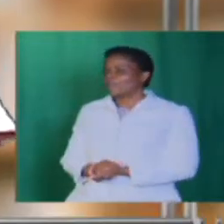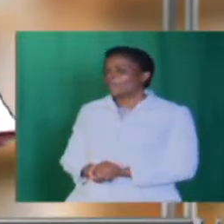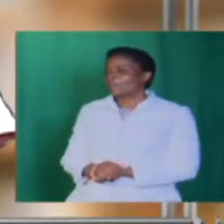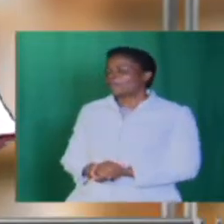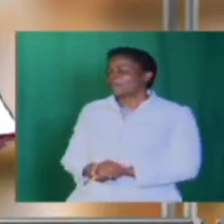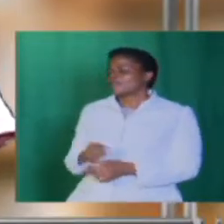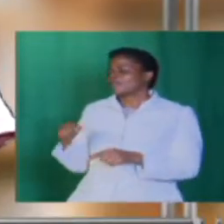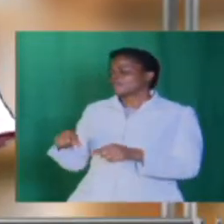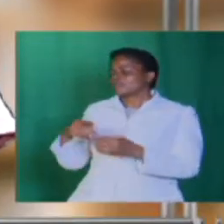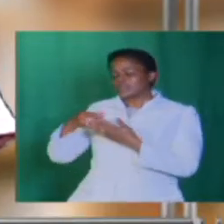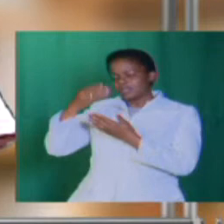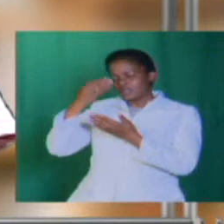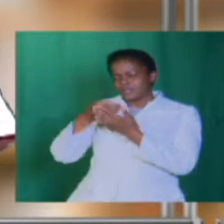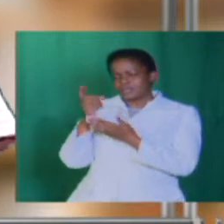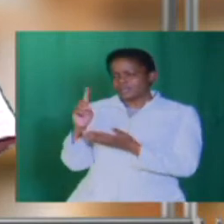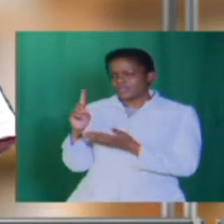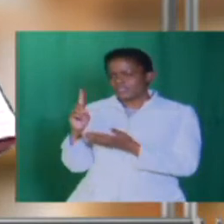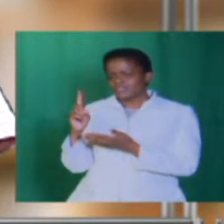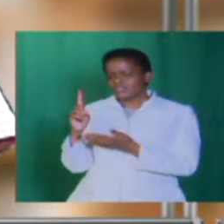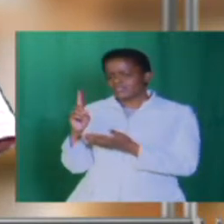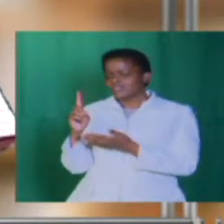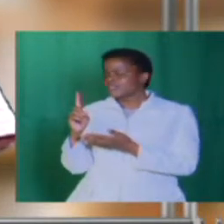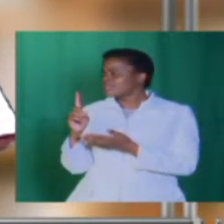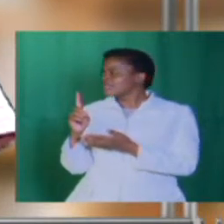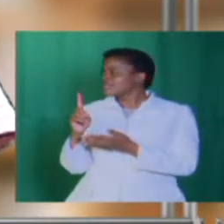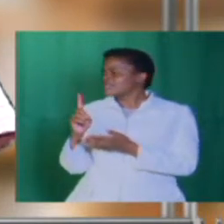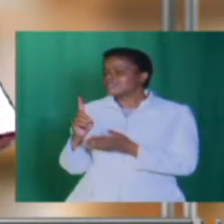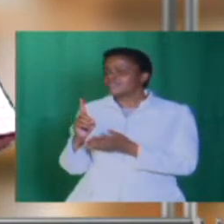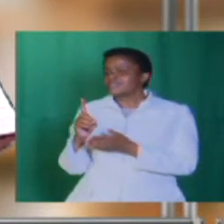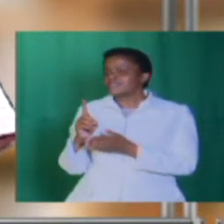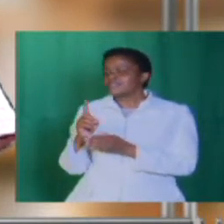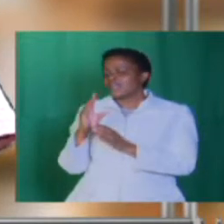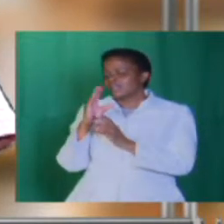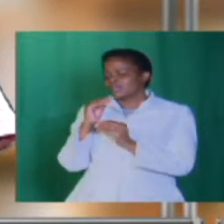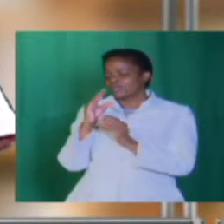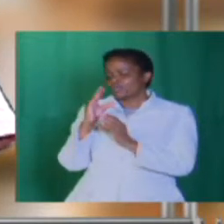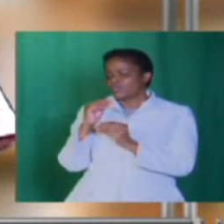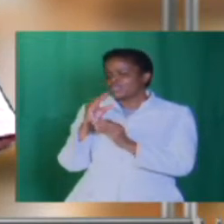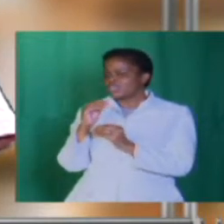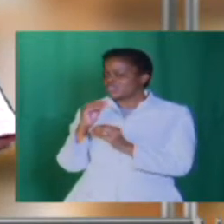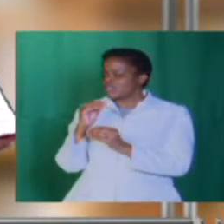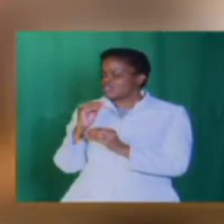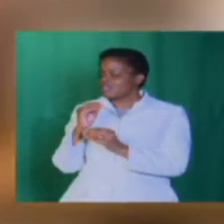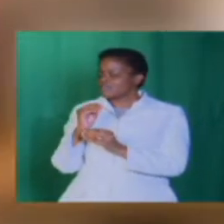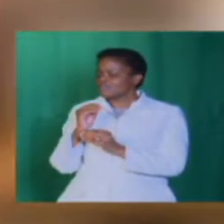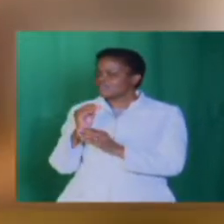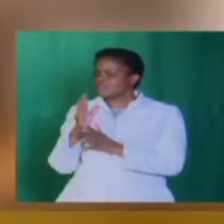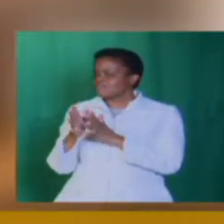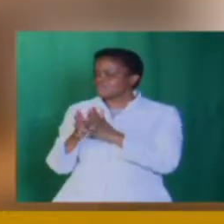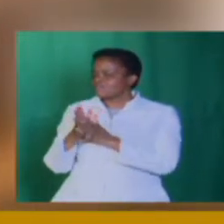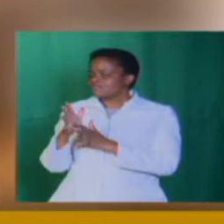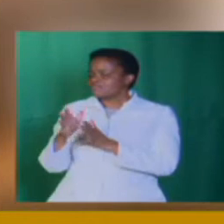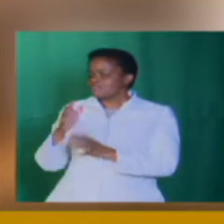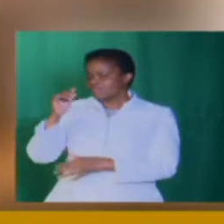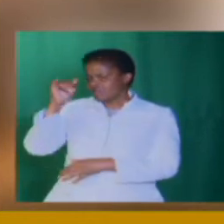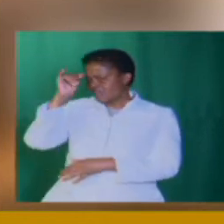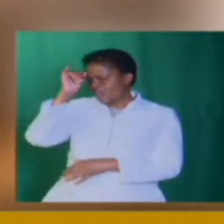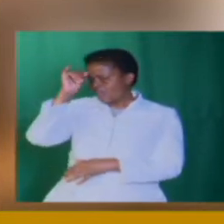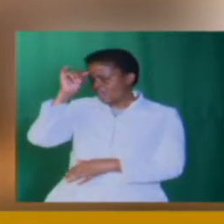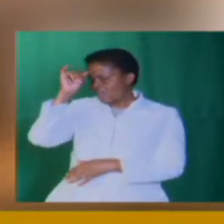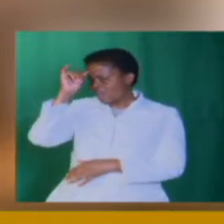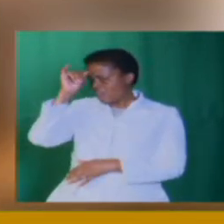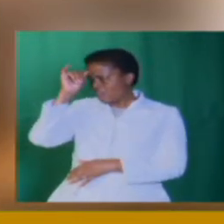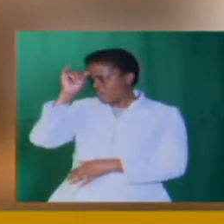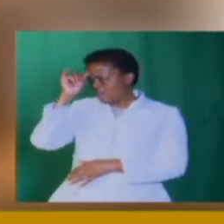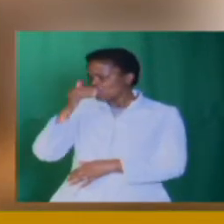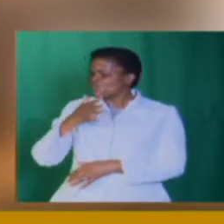we learning today? We're learning speaking exercises, right? Yes, today we are going to learn about speaking as a skill. Oh, okay. Yes. What would